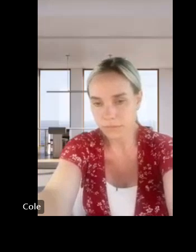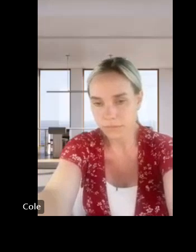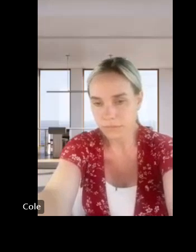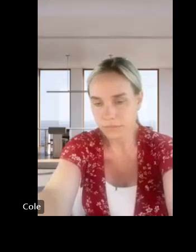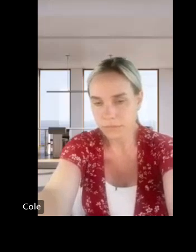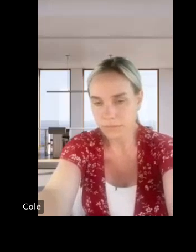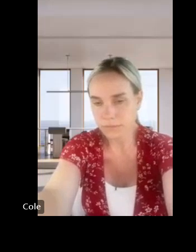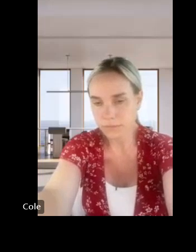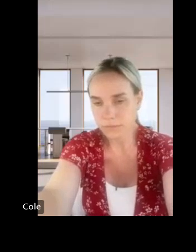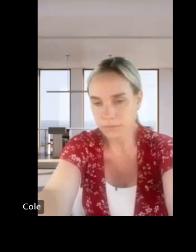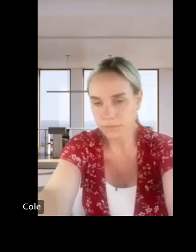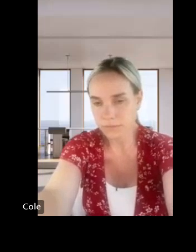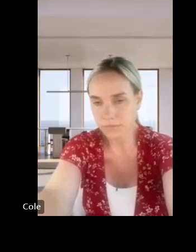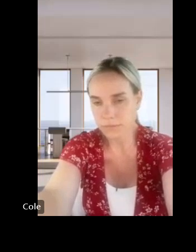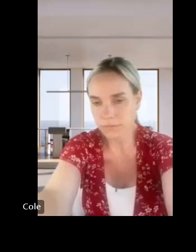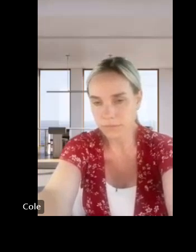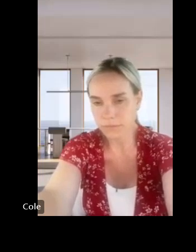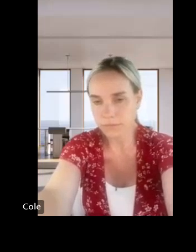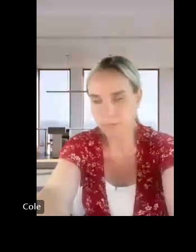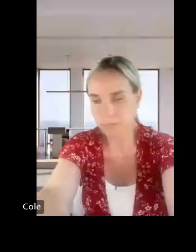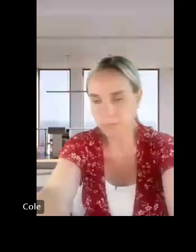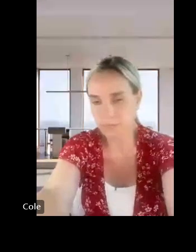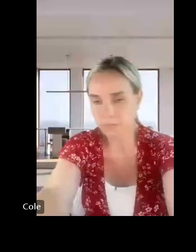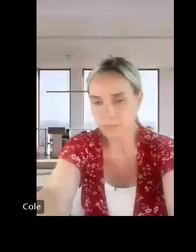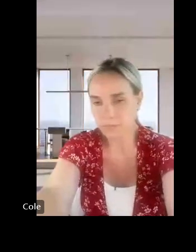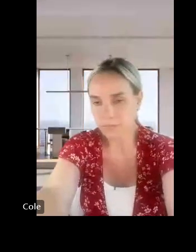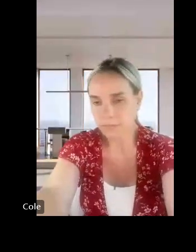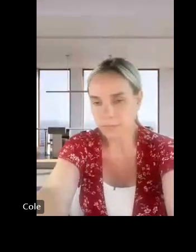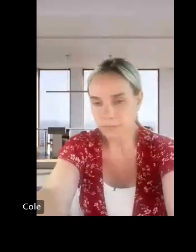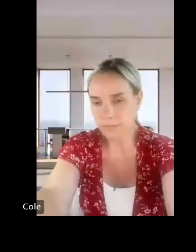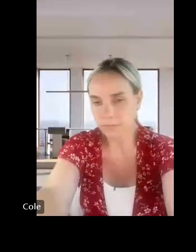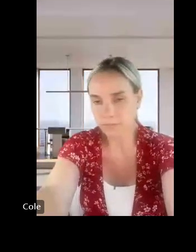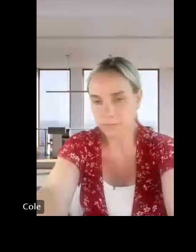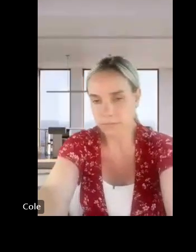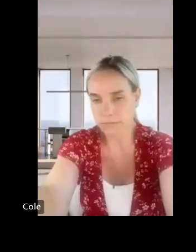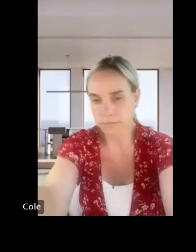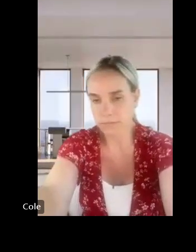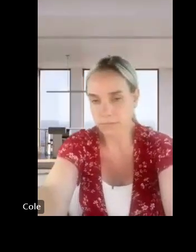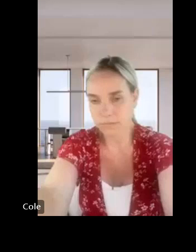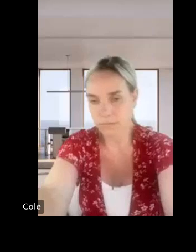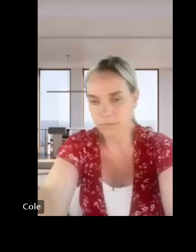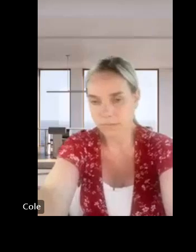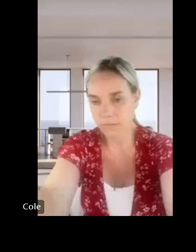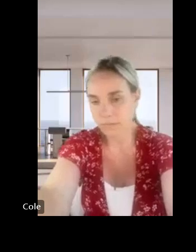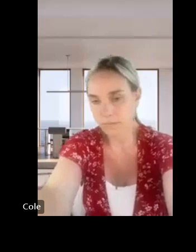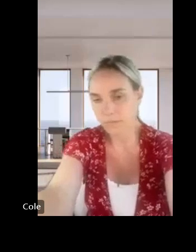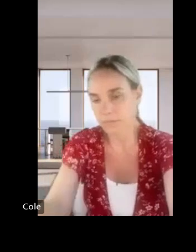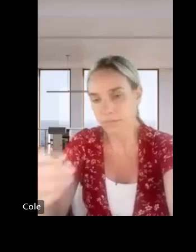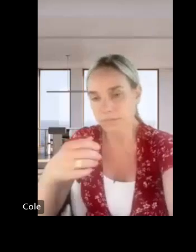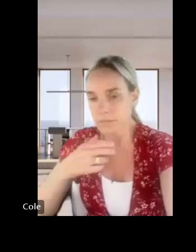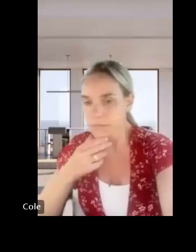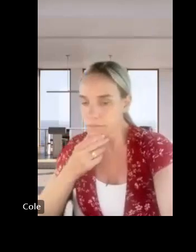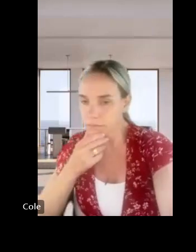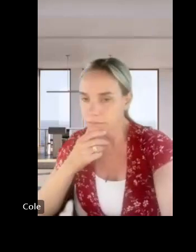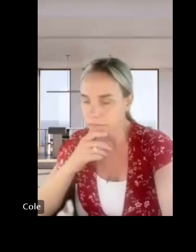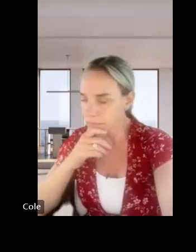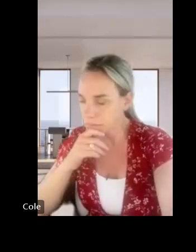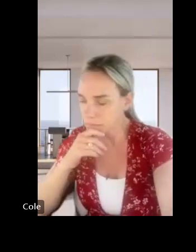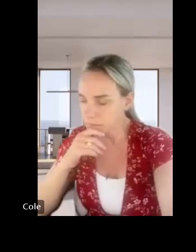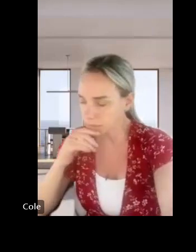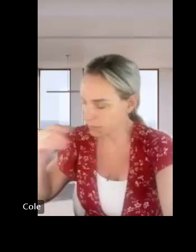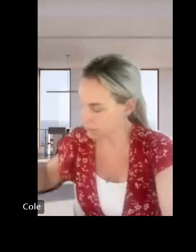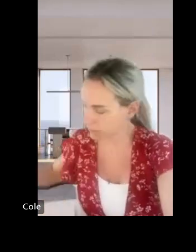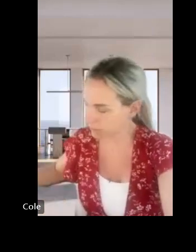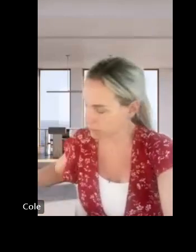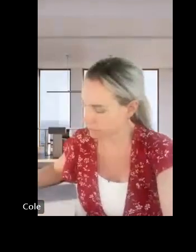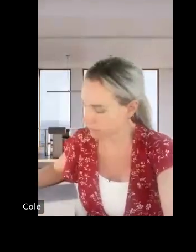Under curriculum and instruction, arts and physical education, back to basics, math support,